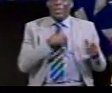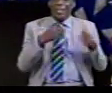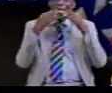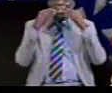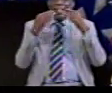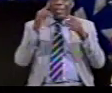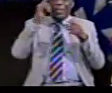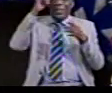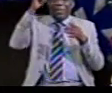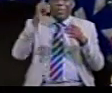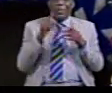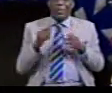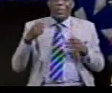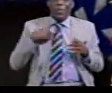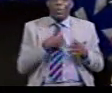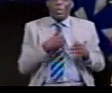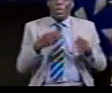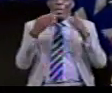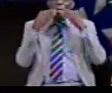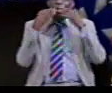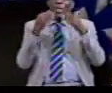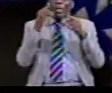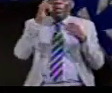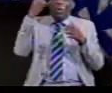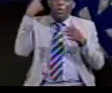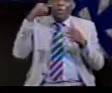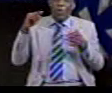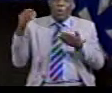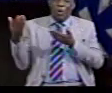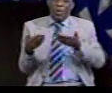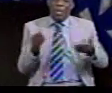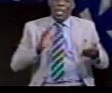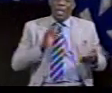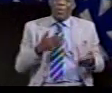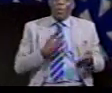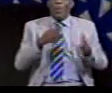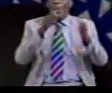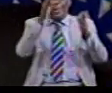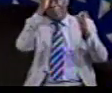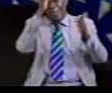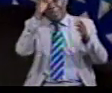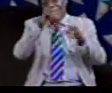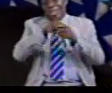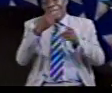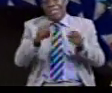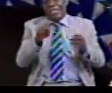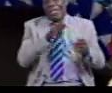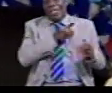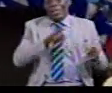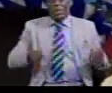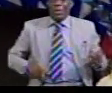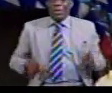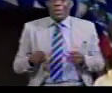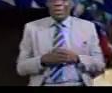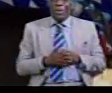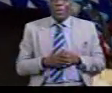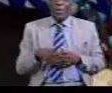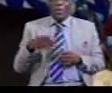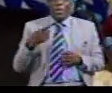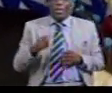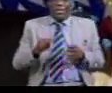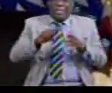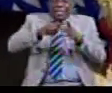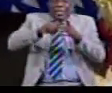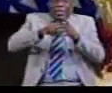bénissons. We thank you for bringing our Father in the Lord. Nous te remercions pour avoir amené notre Père dans le Seigneur. The convener of the